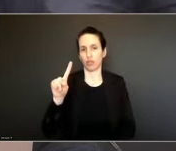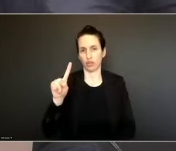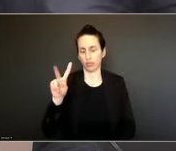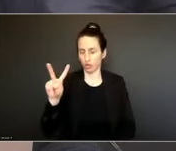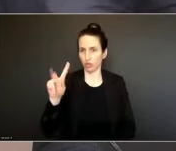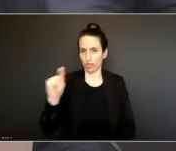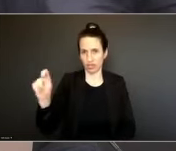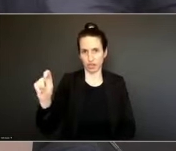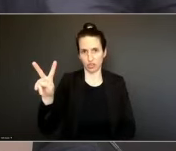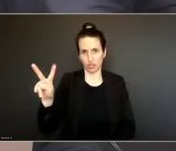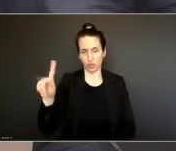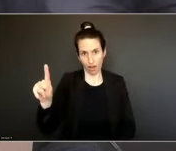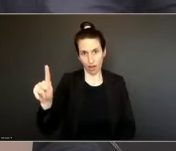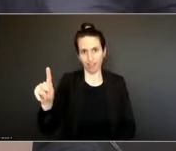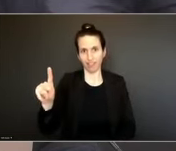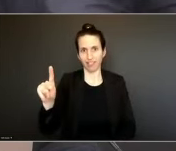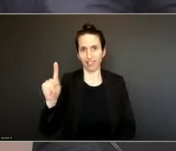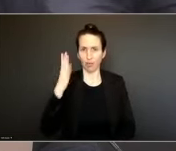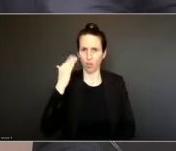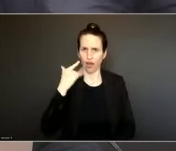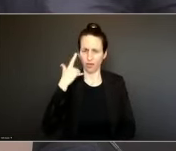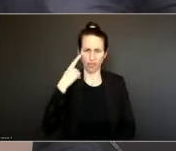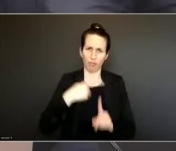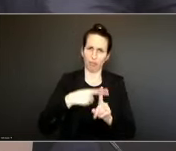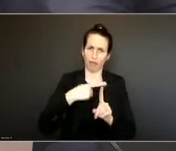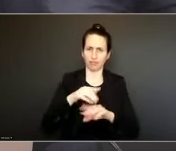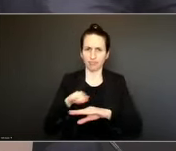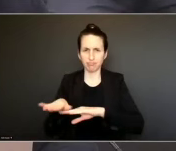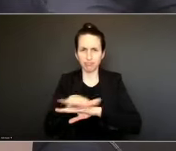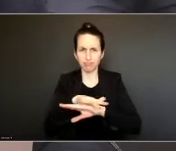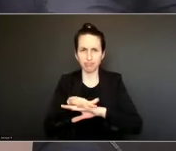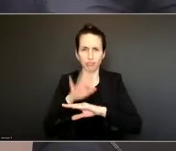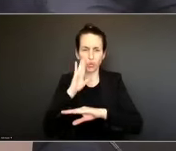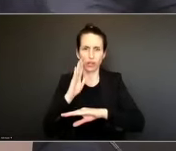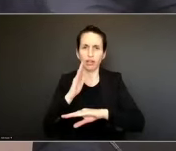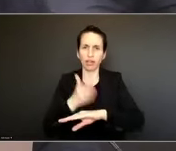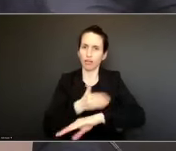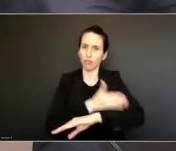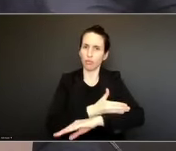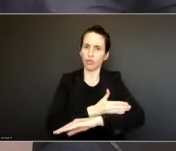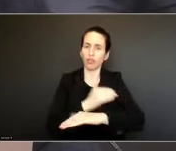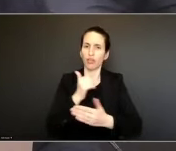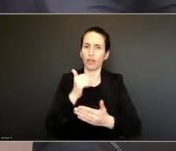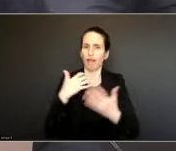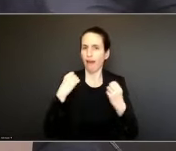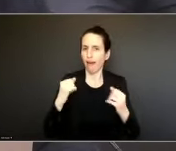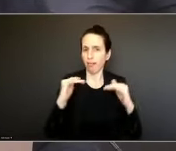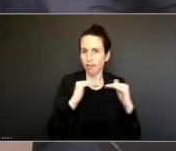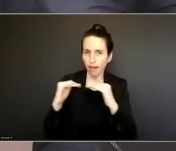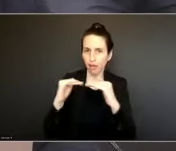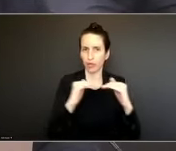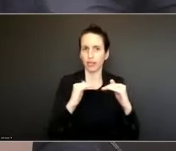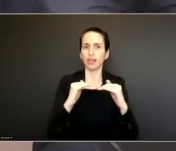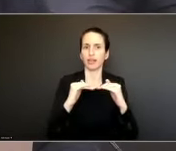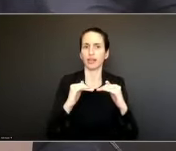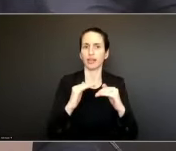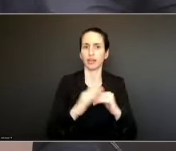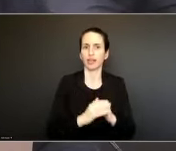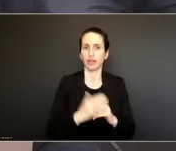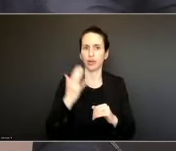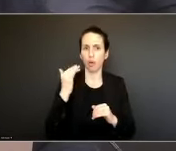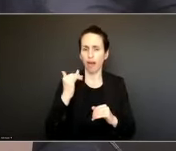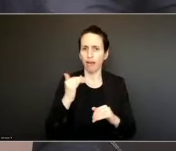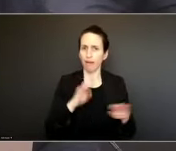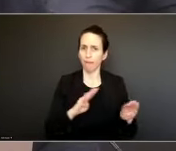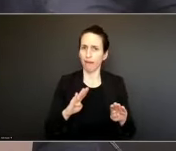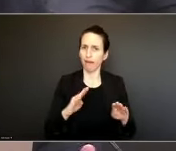behavioral health system and improving health equity. This is because to improve the behavioral health system and services for OHP members, it's